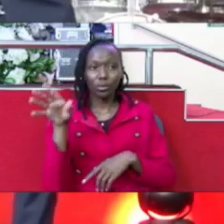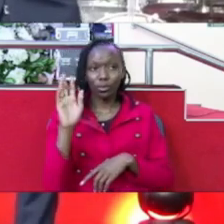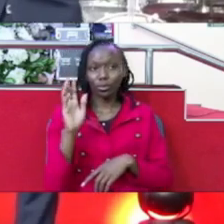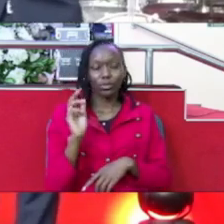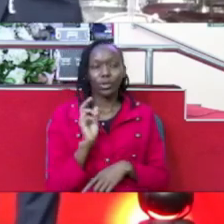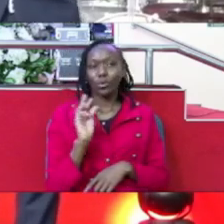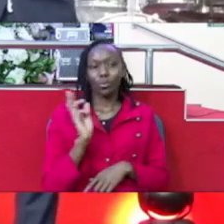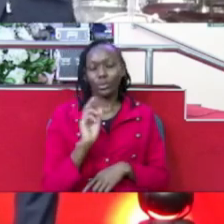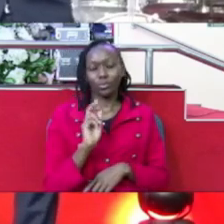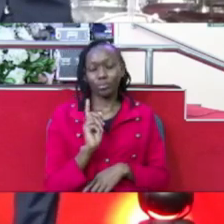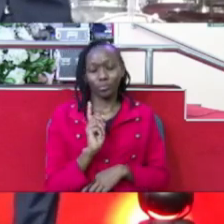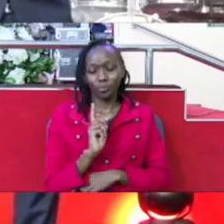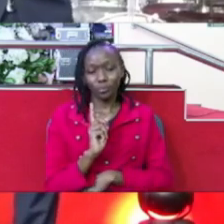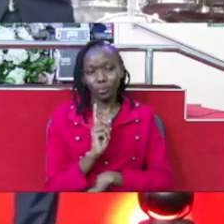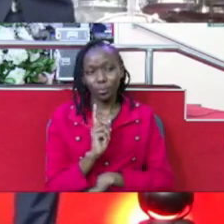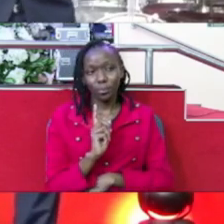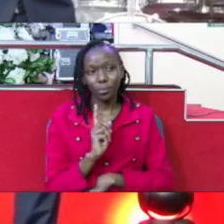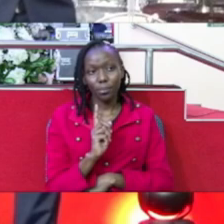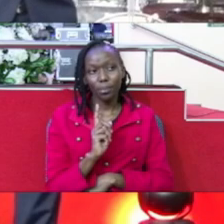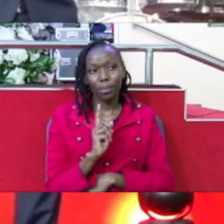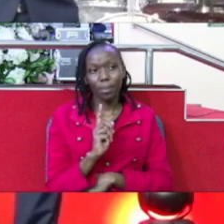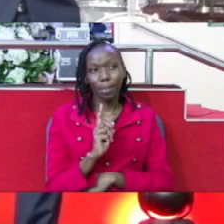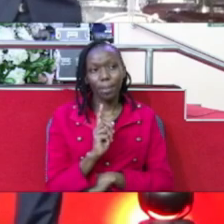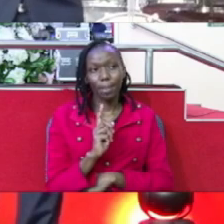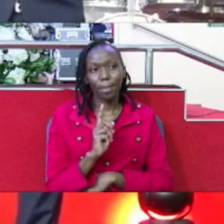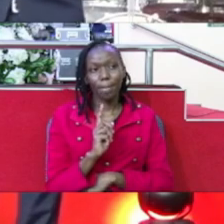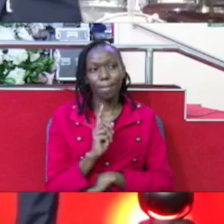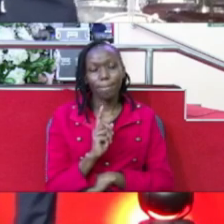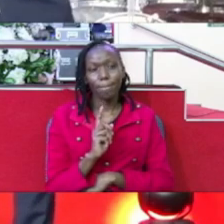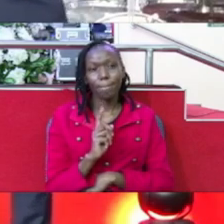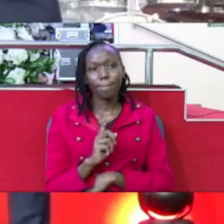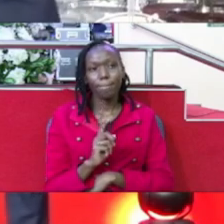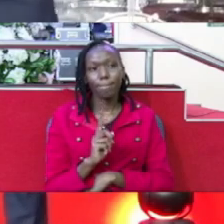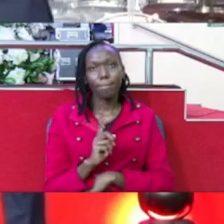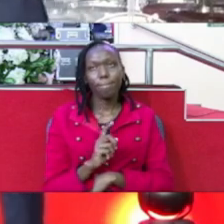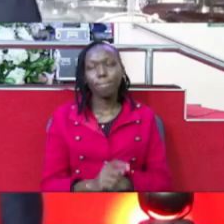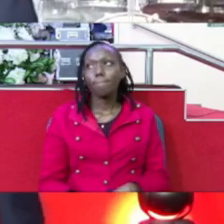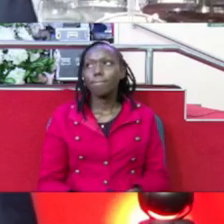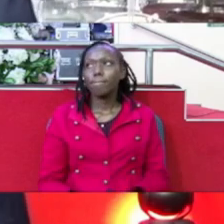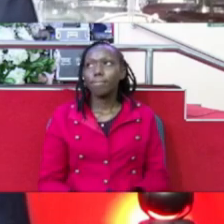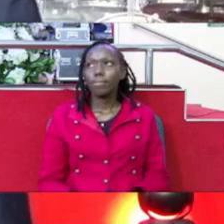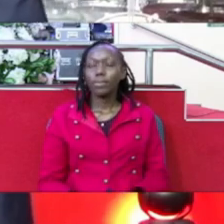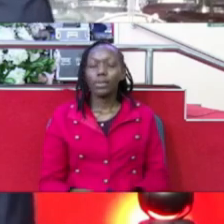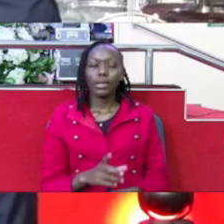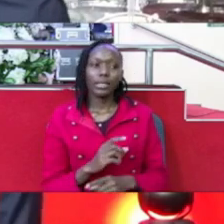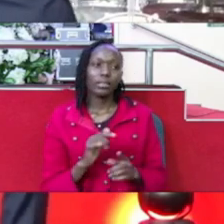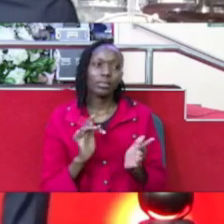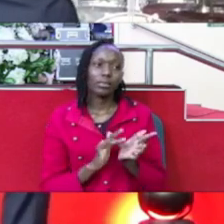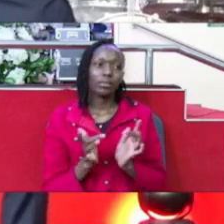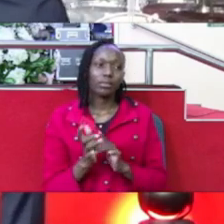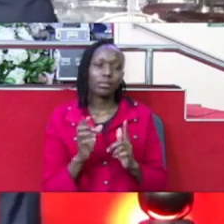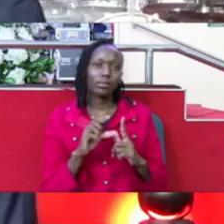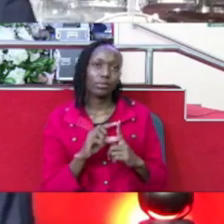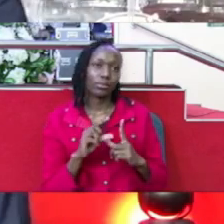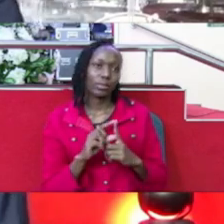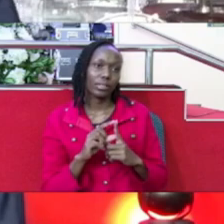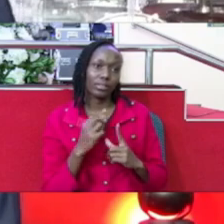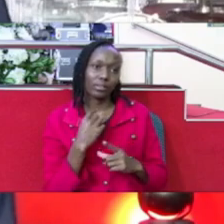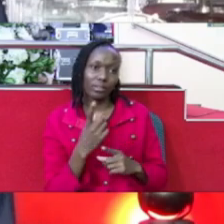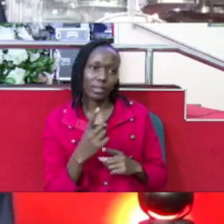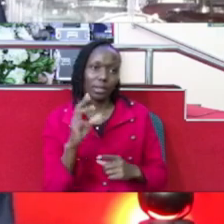advantage of you. Lakini Mungu hata kuchukulia hivi hivi ama kukupotezea muda wako. And the Bible says in Matthew 4:19.